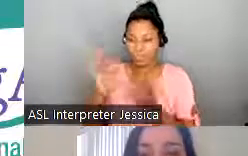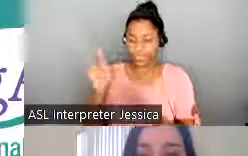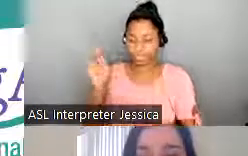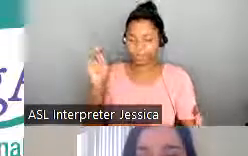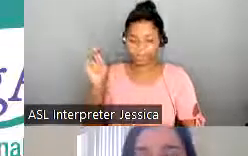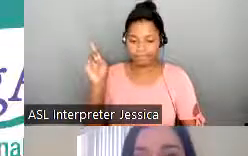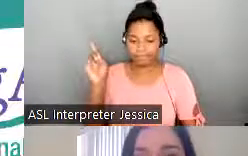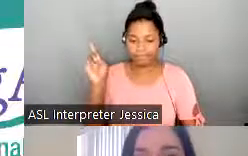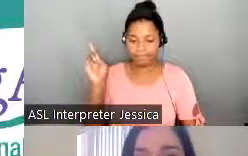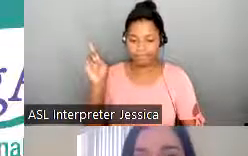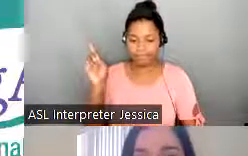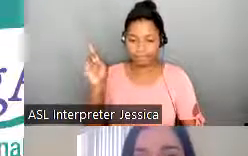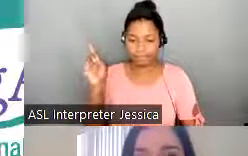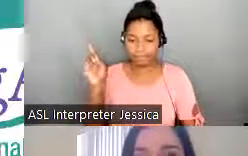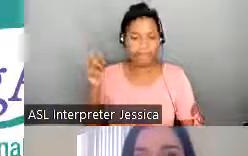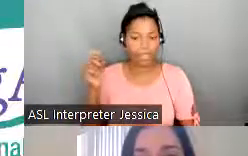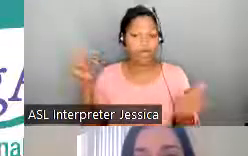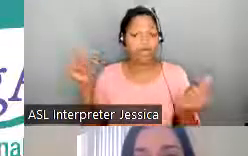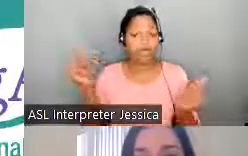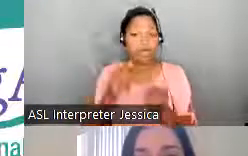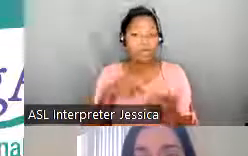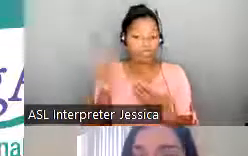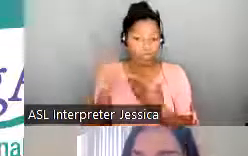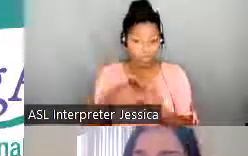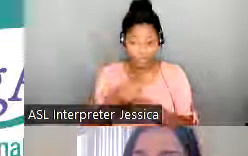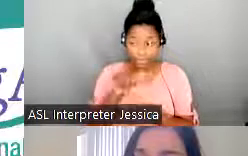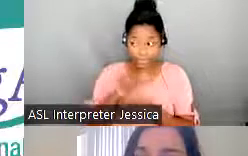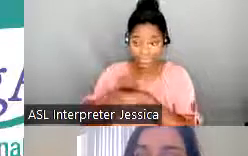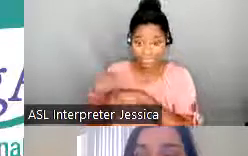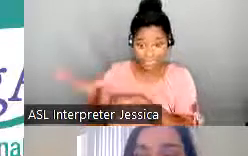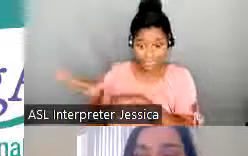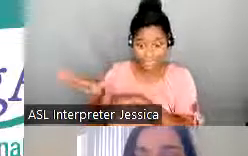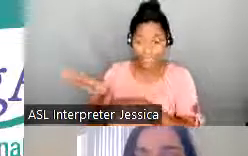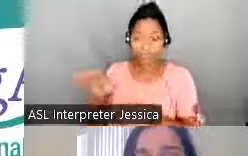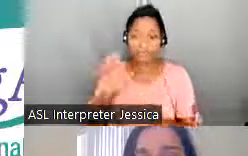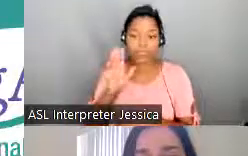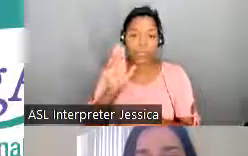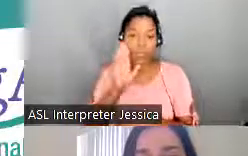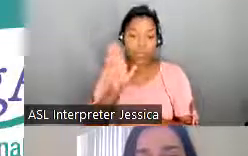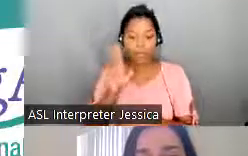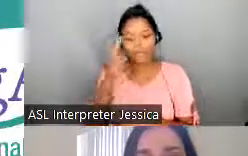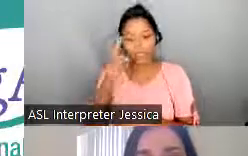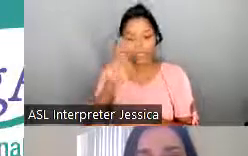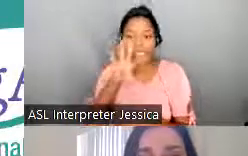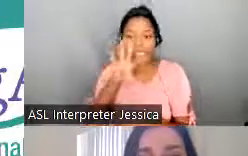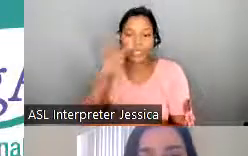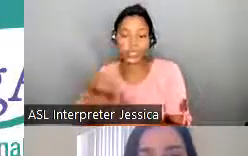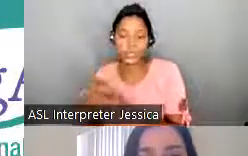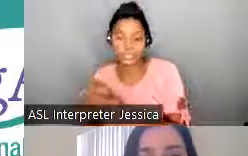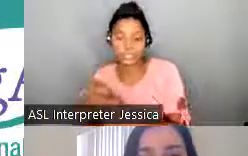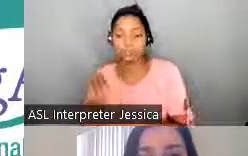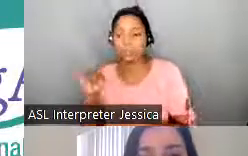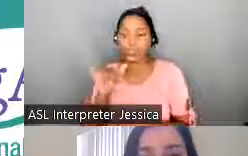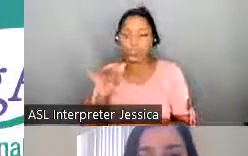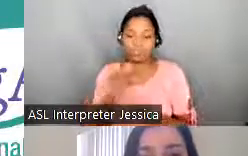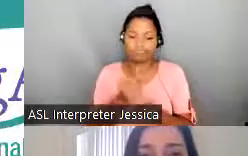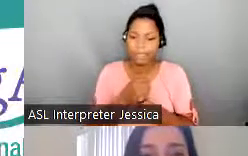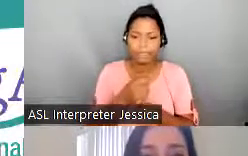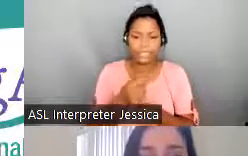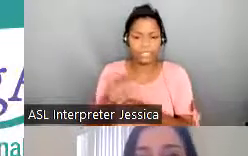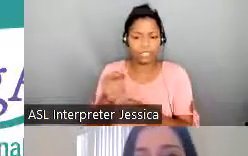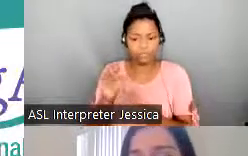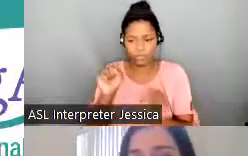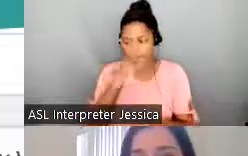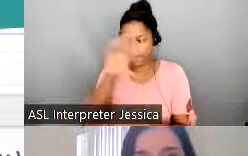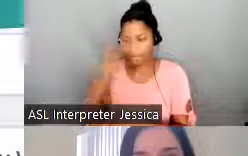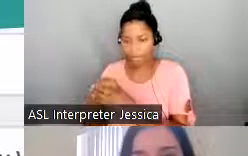www.engagingolderadults.org/hub. All programs that are submitted will be considered for inclusion in the hub, and we accept submissions year round.